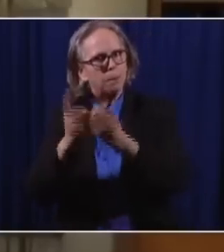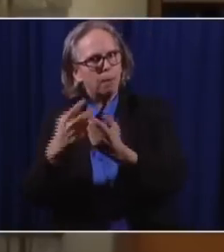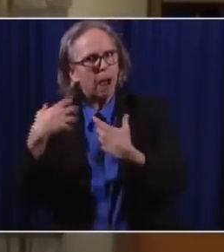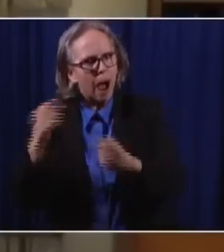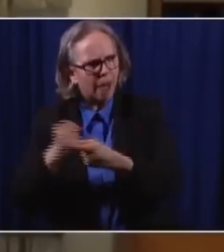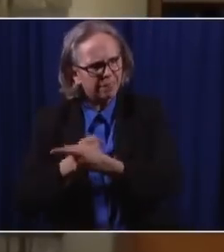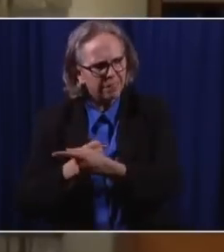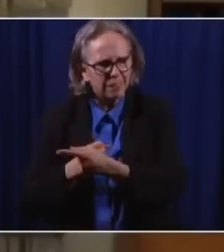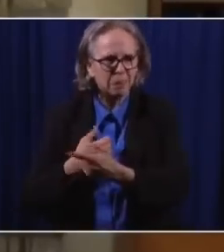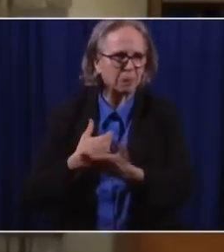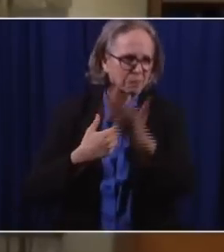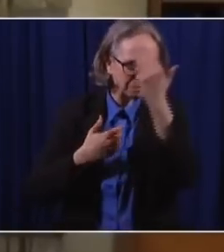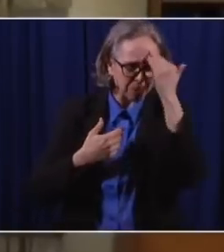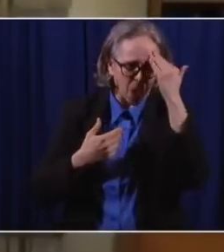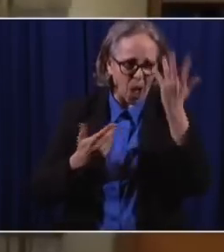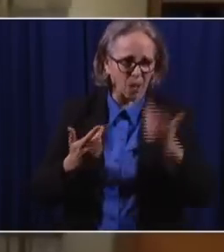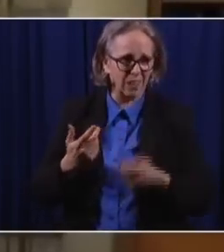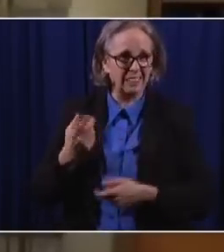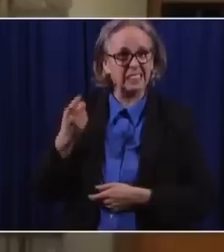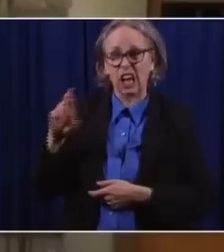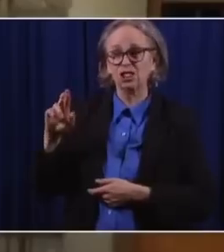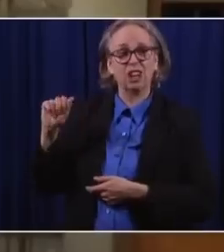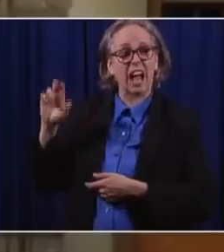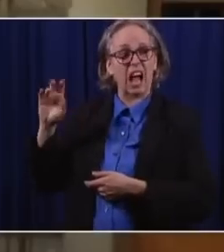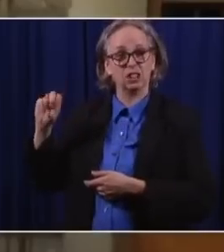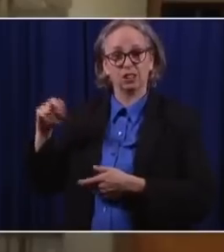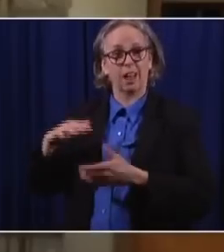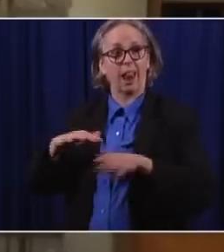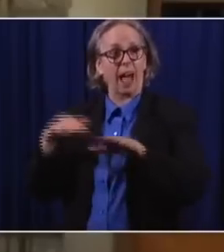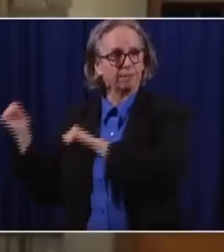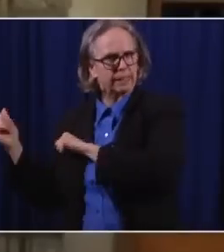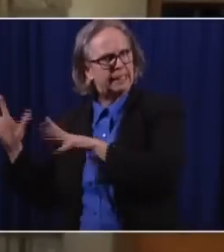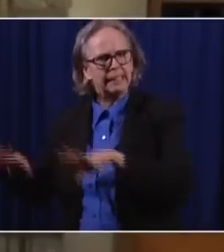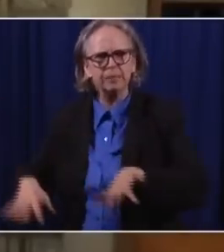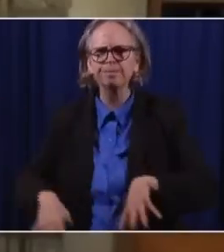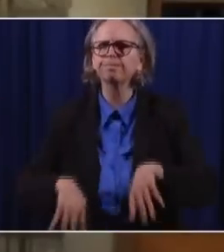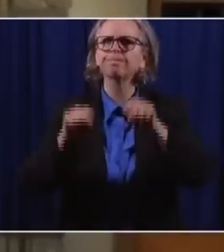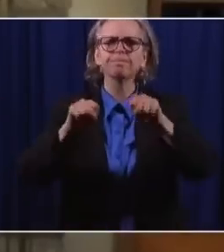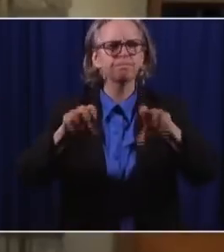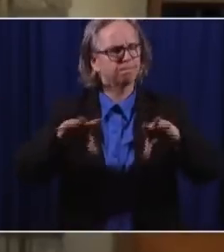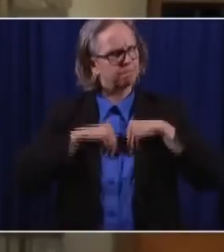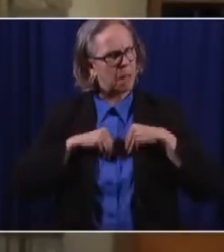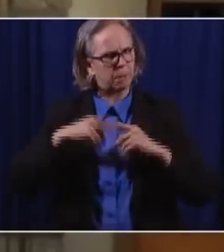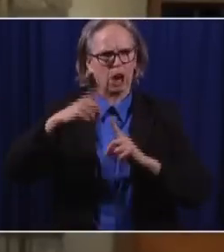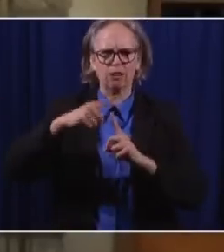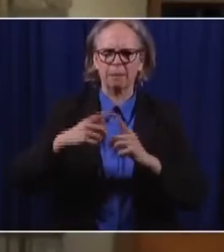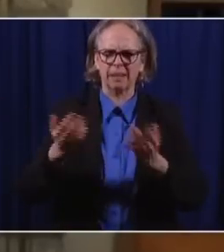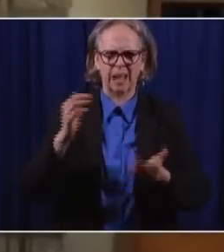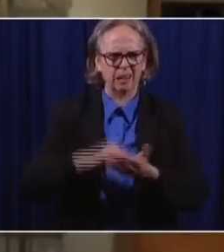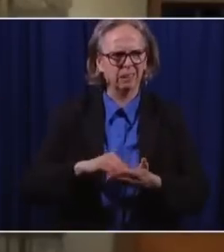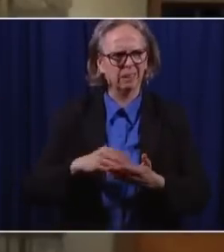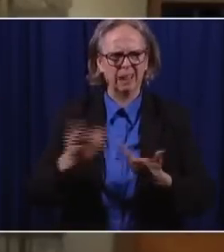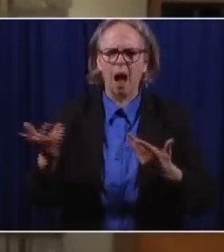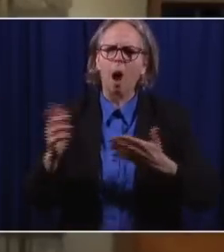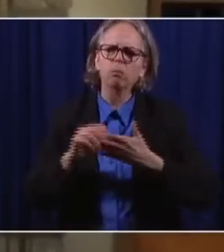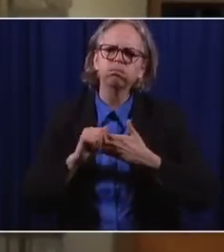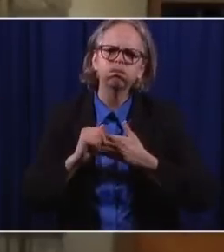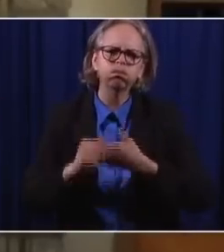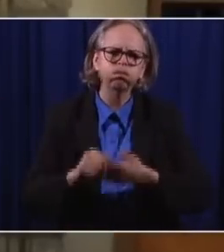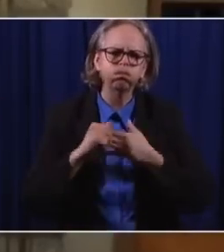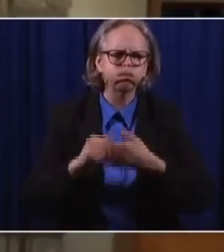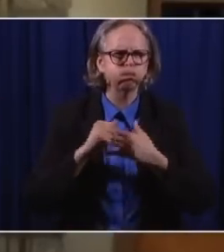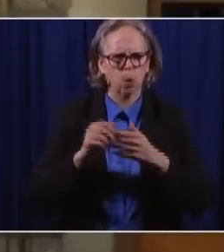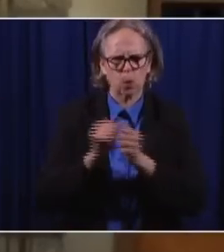again. In that capacity, he has helped shape our response to the summer surge in cases and led the department as we implement a number of key